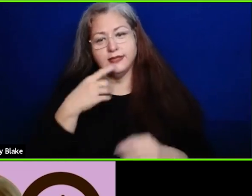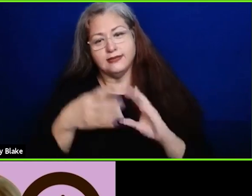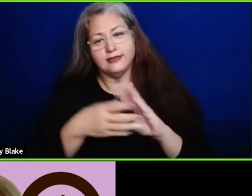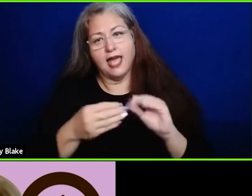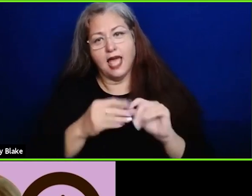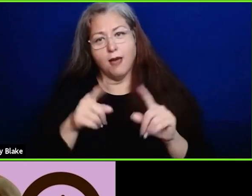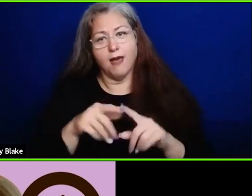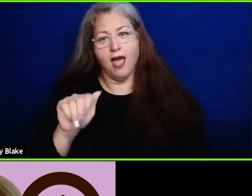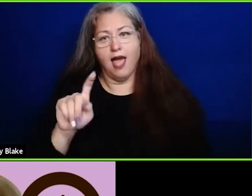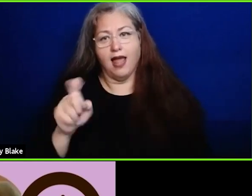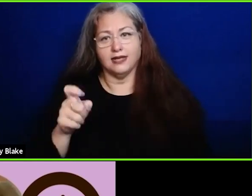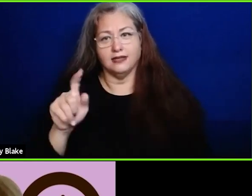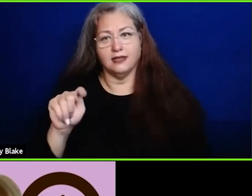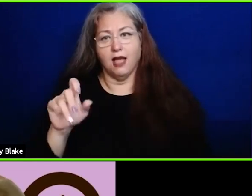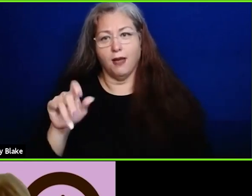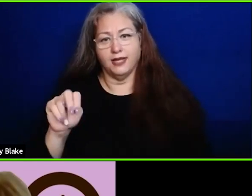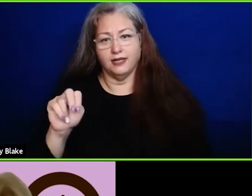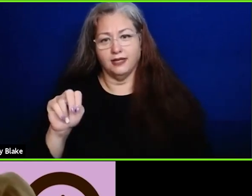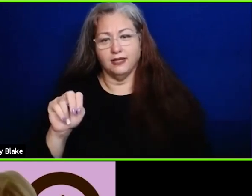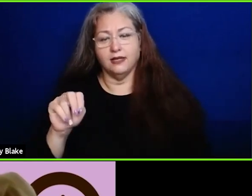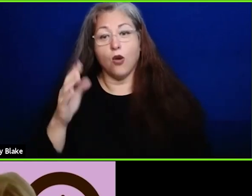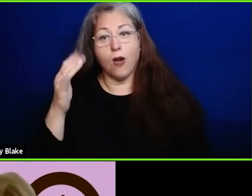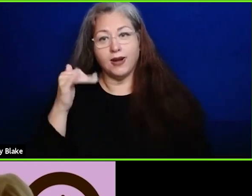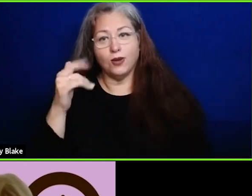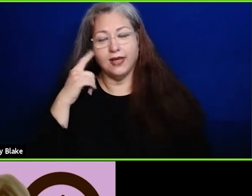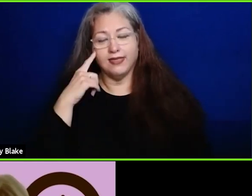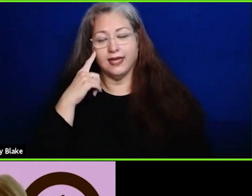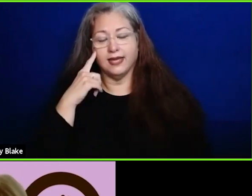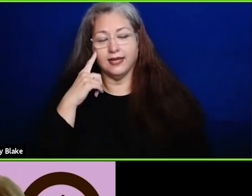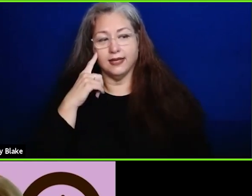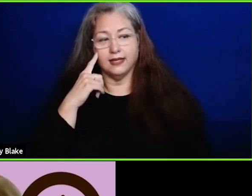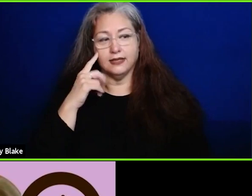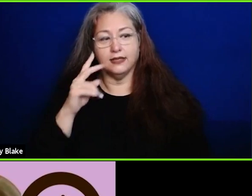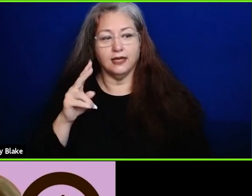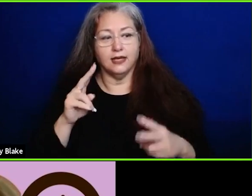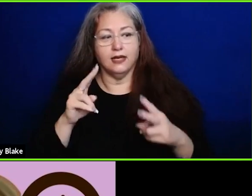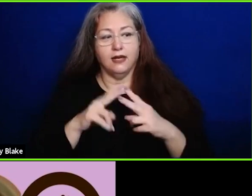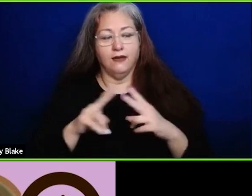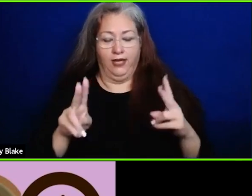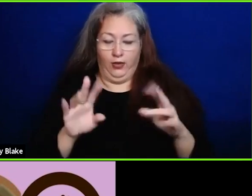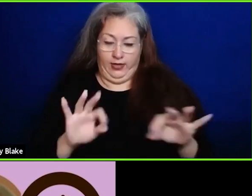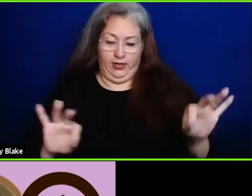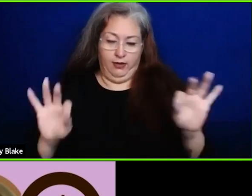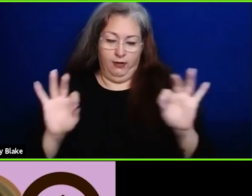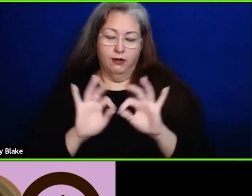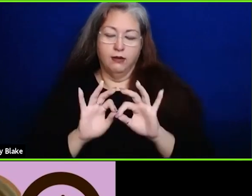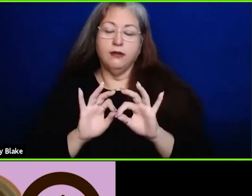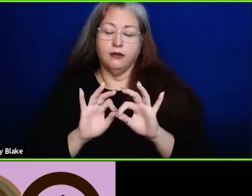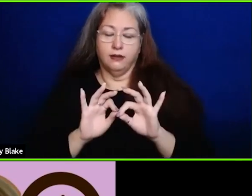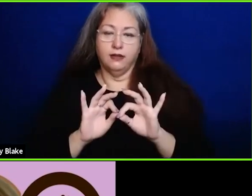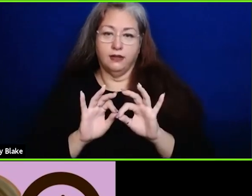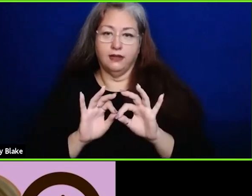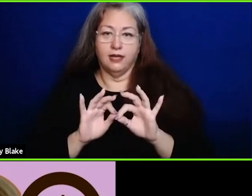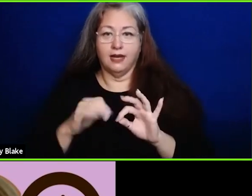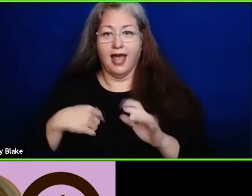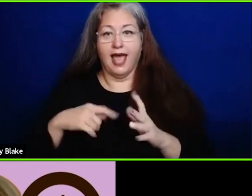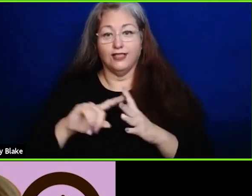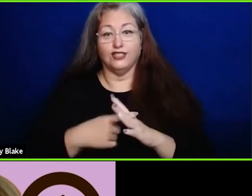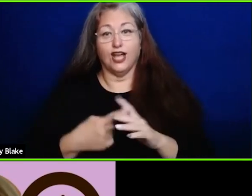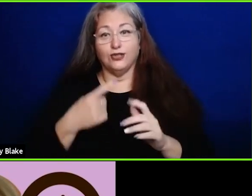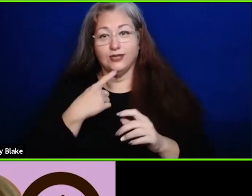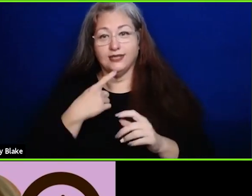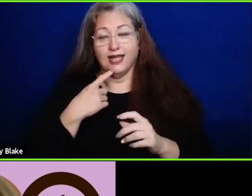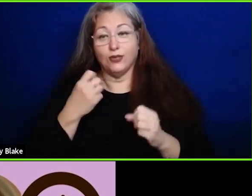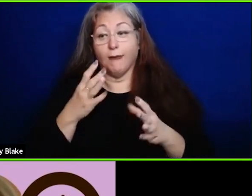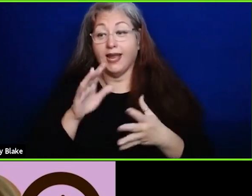about Alex Dobkin, because we think it's very significant that I started off by saying many of